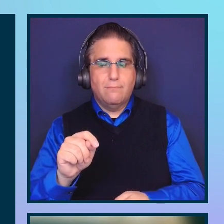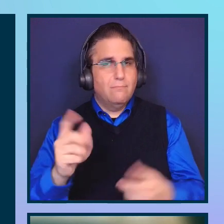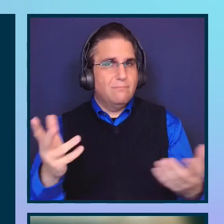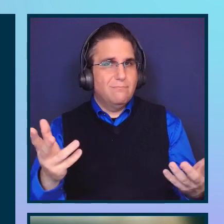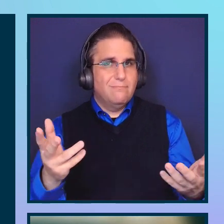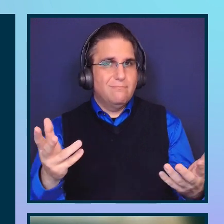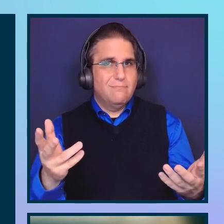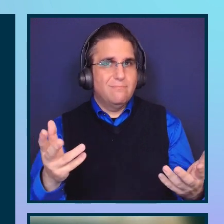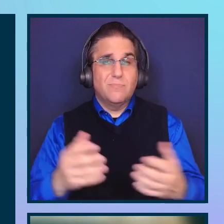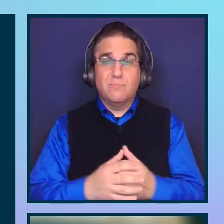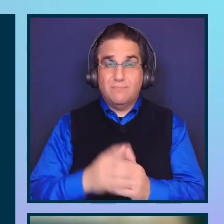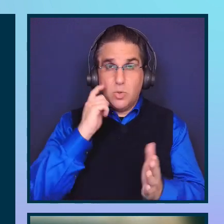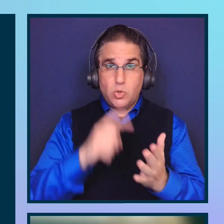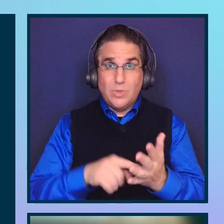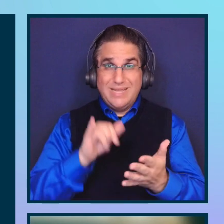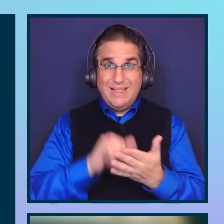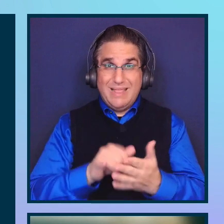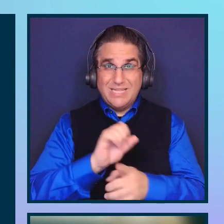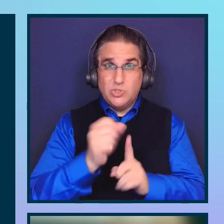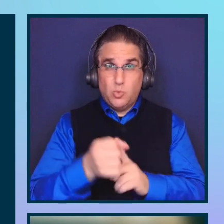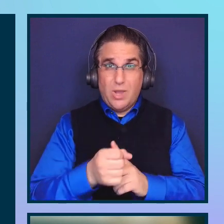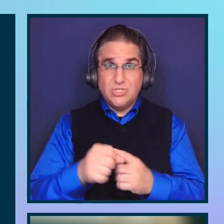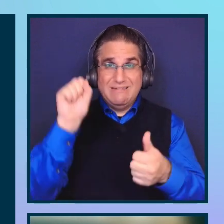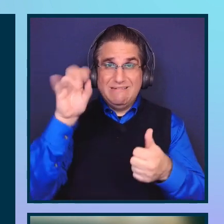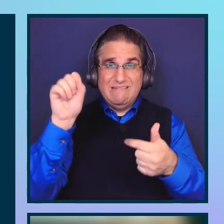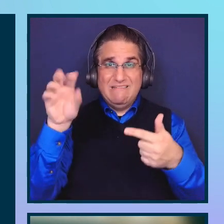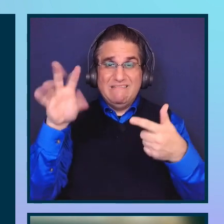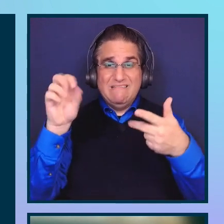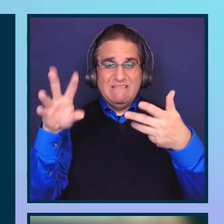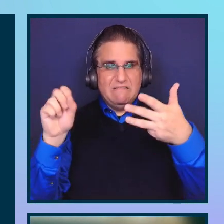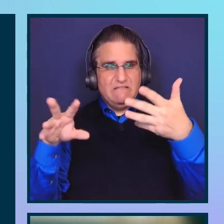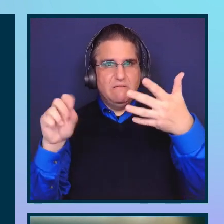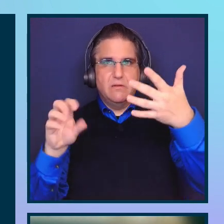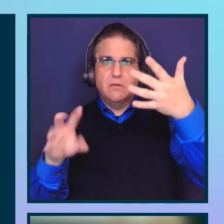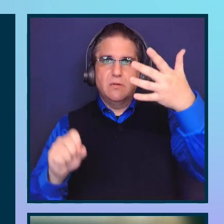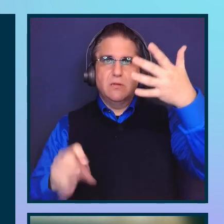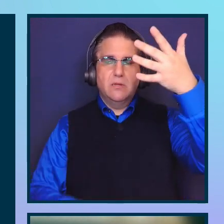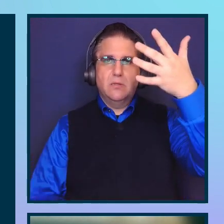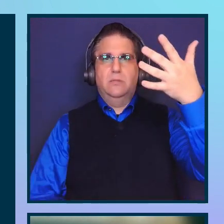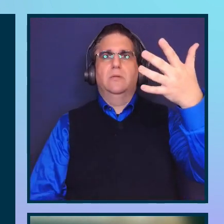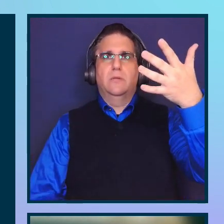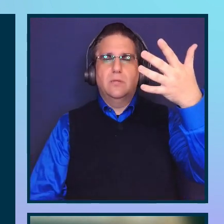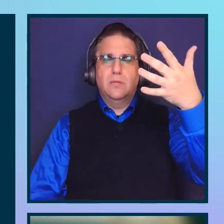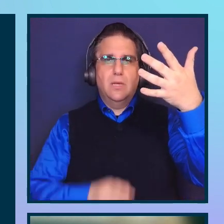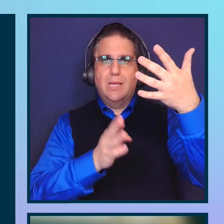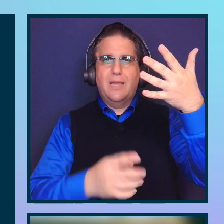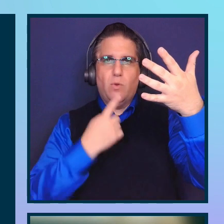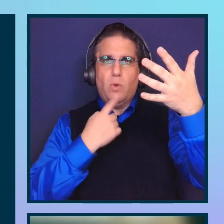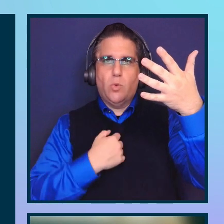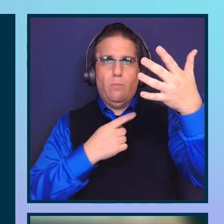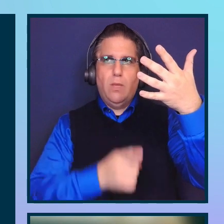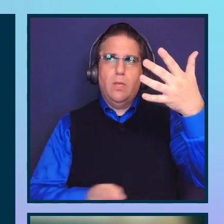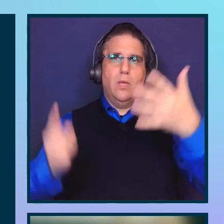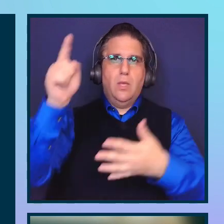So you probably noticed about that example is that we don't even get a chance to,